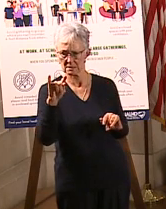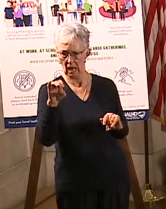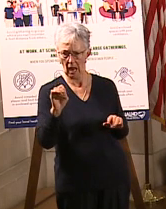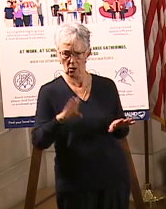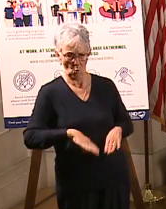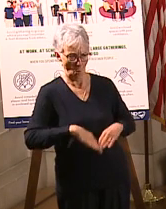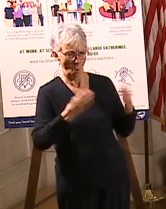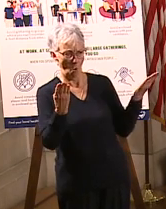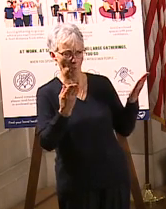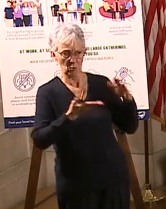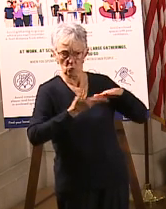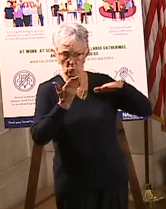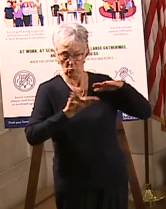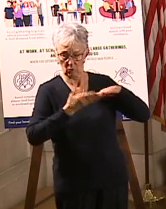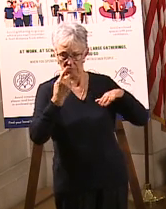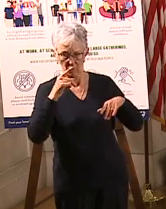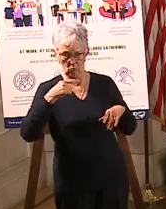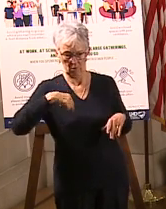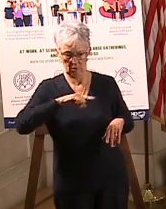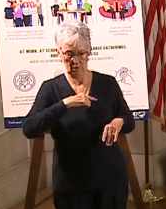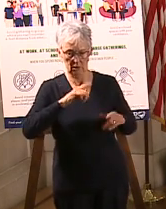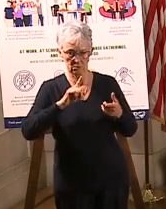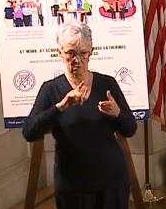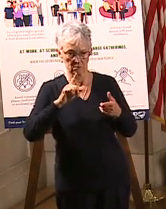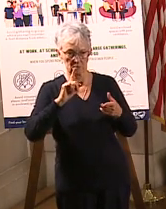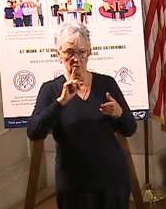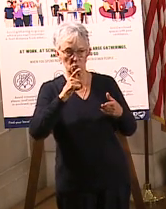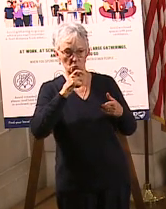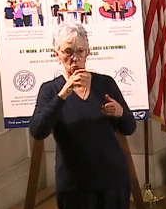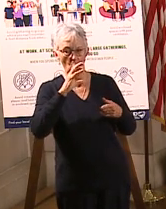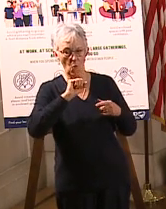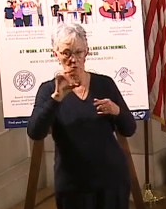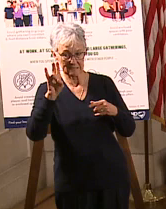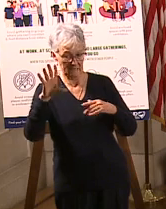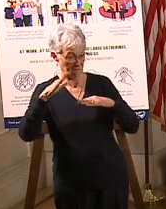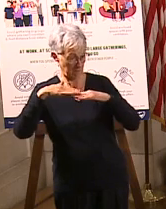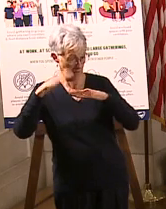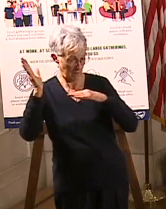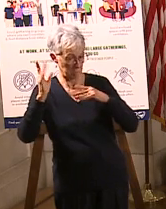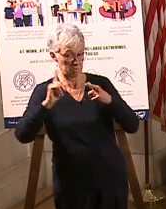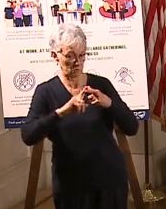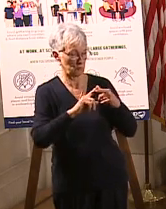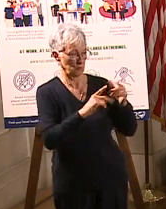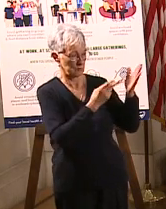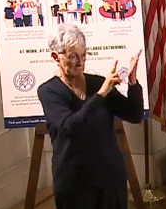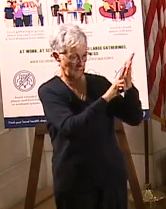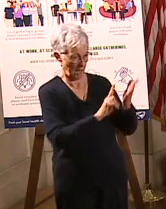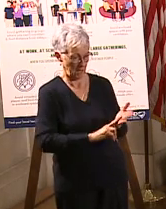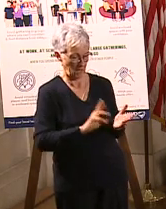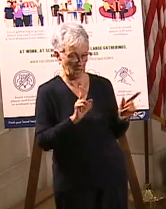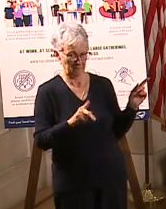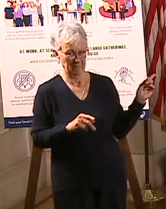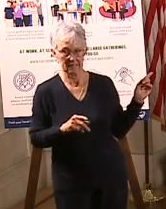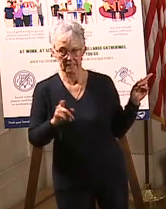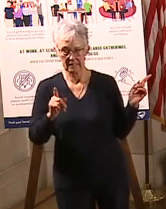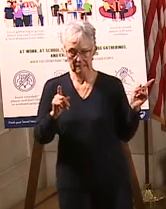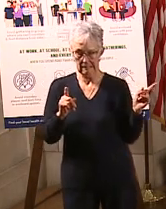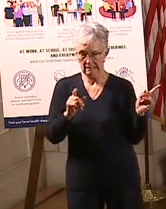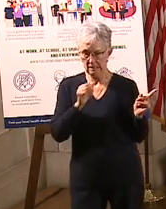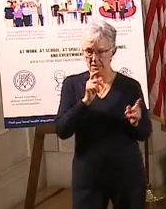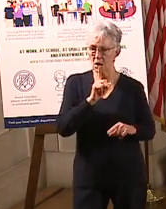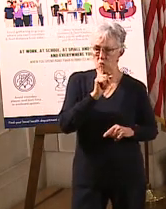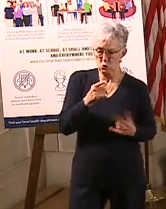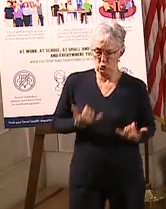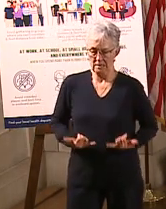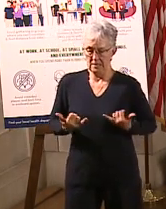website be up and the call center be open for people who are 75 years or older to be able to talk about that. We will have more information on that next week, so